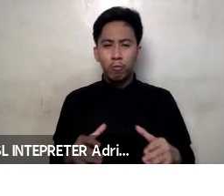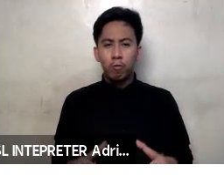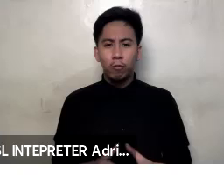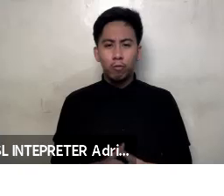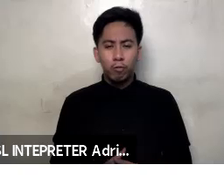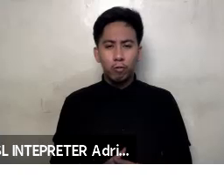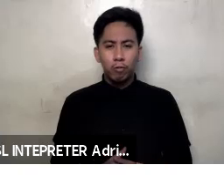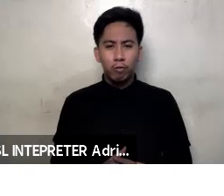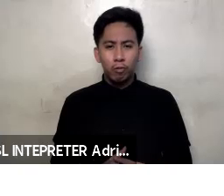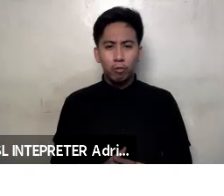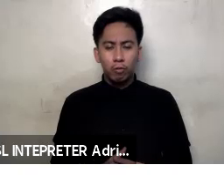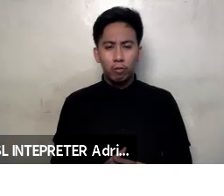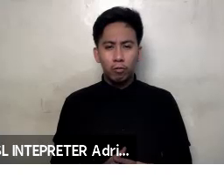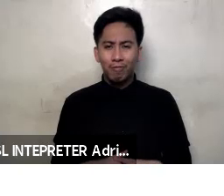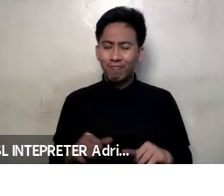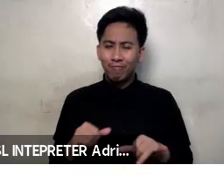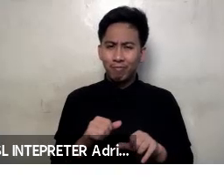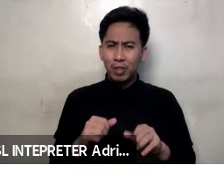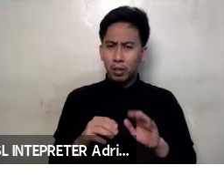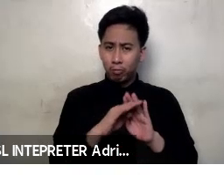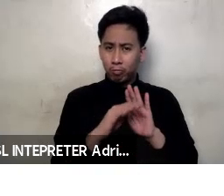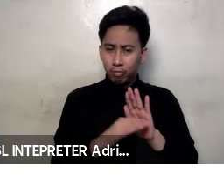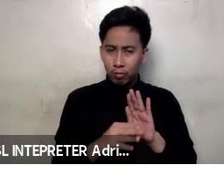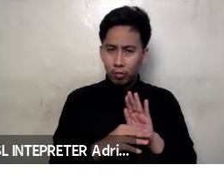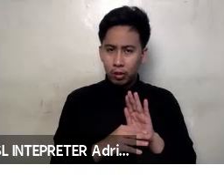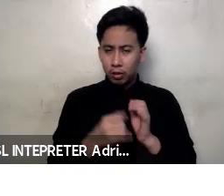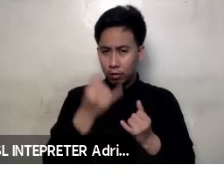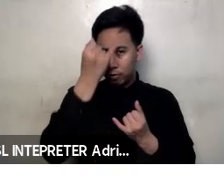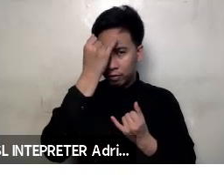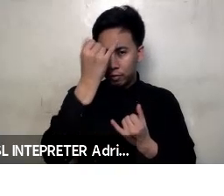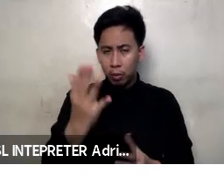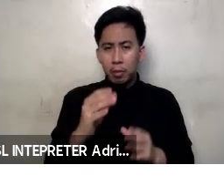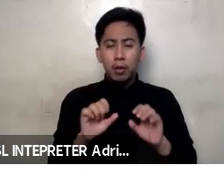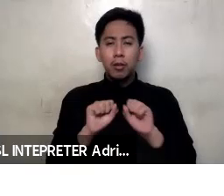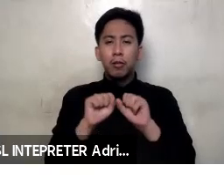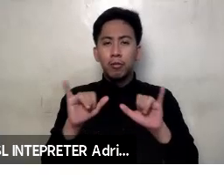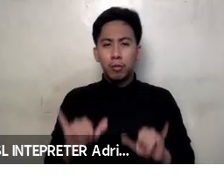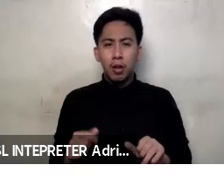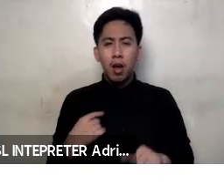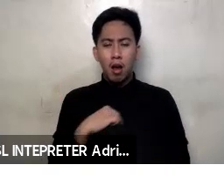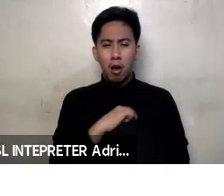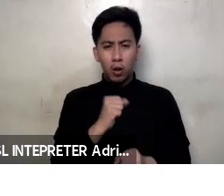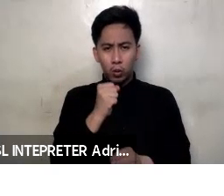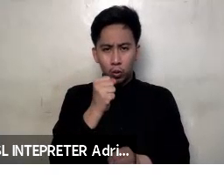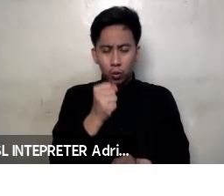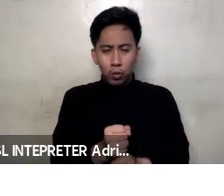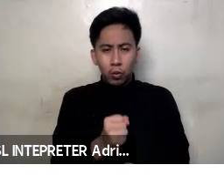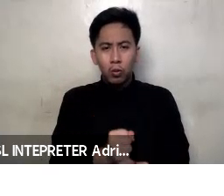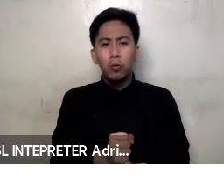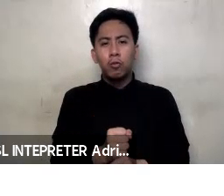With improved information system, we can assure that plans are evidence-based